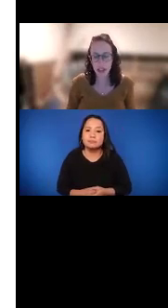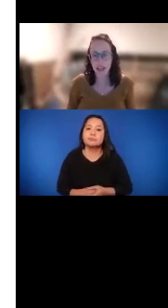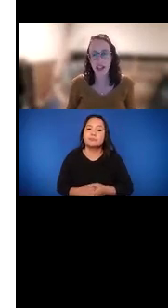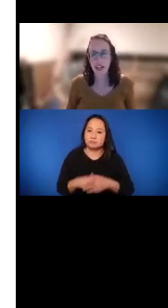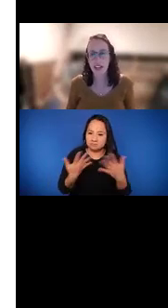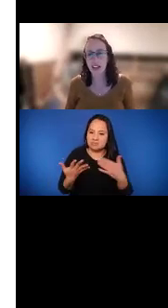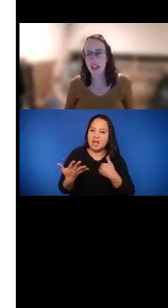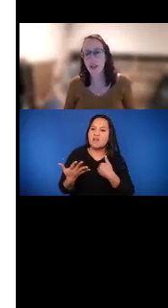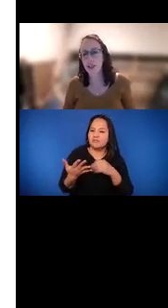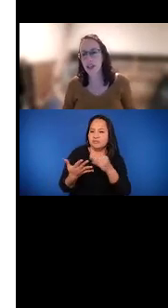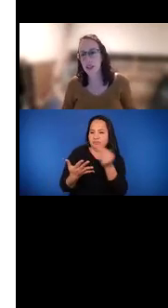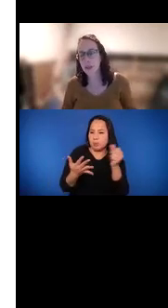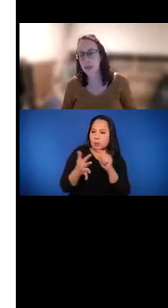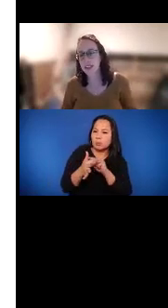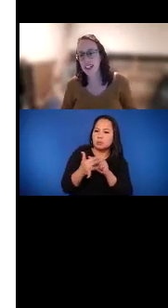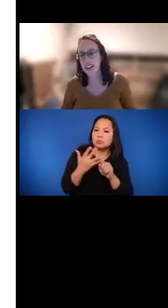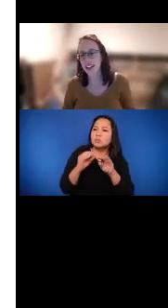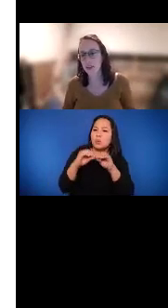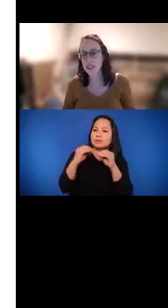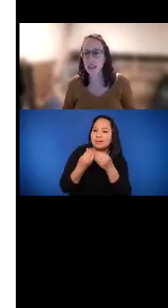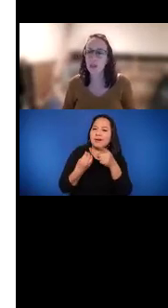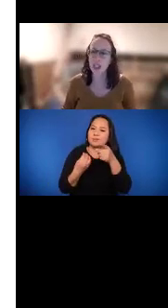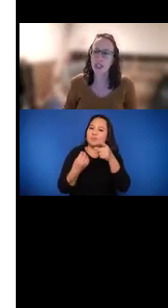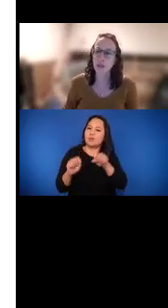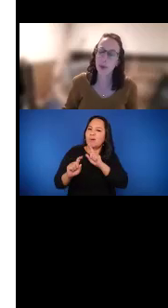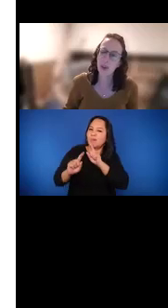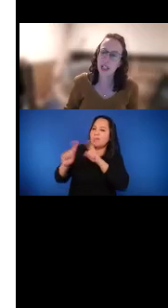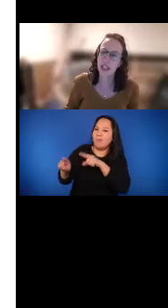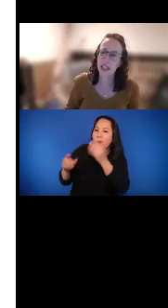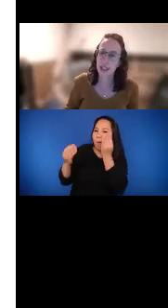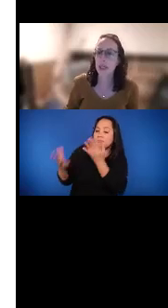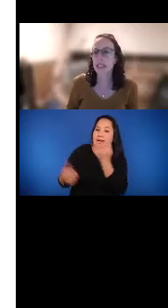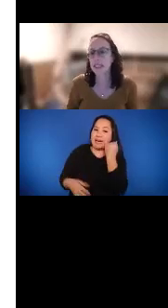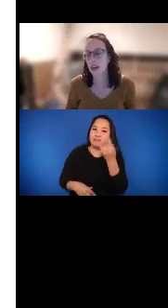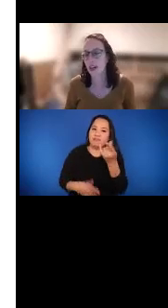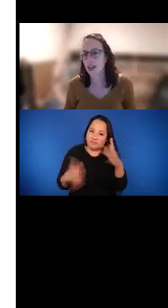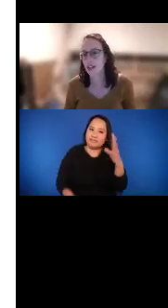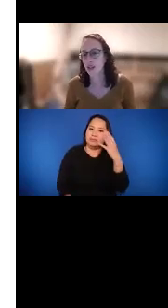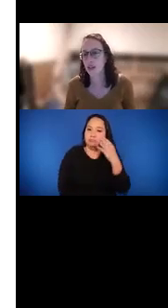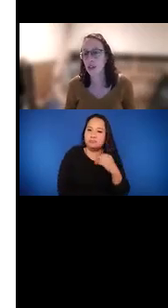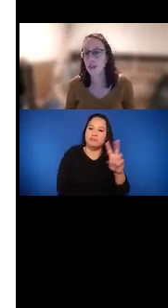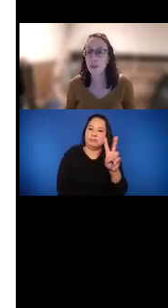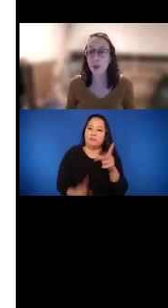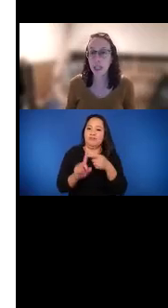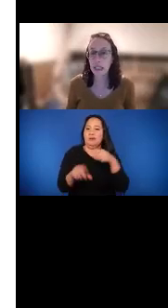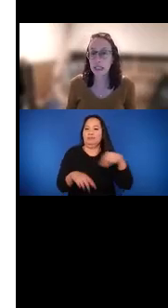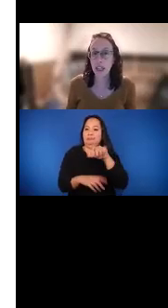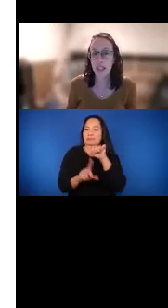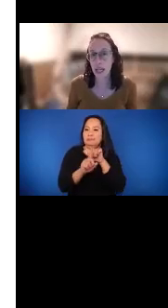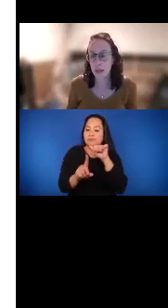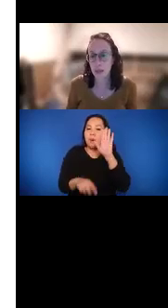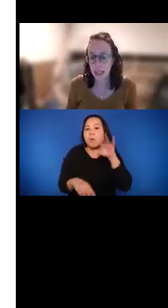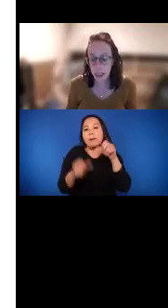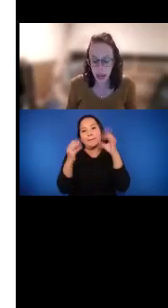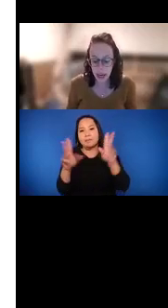scam. And I know a lot of people say, what's the point in reporting? The money's gone, or reporting's not